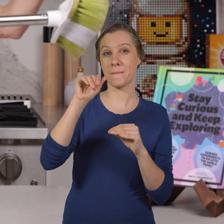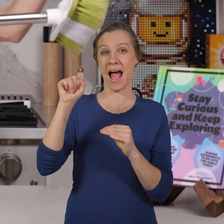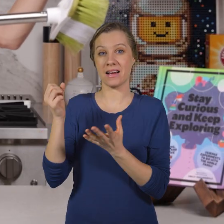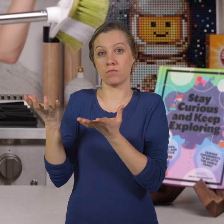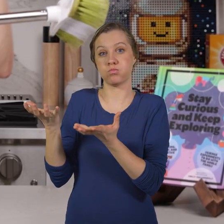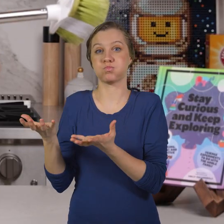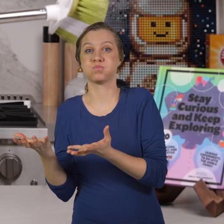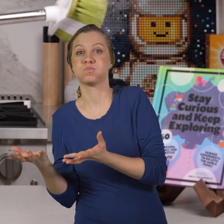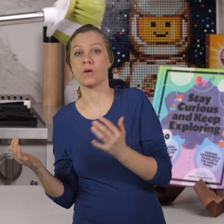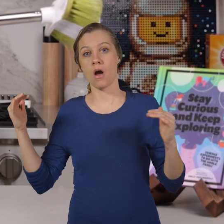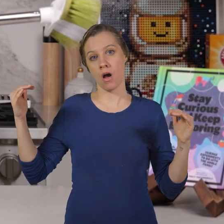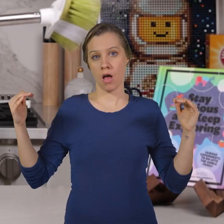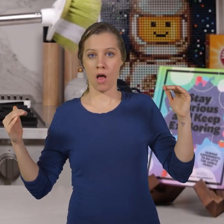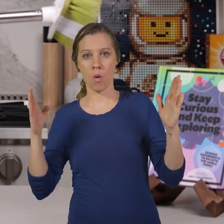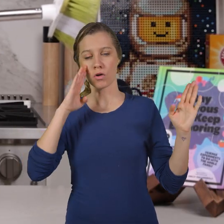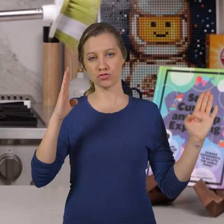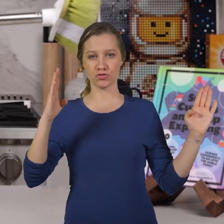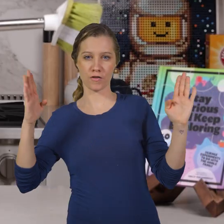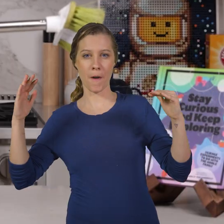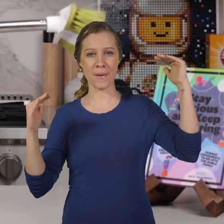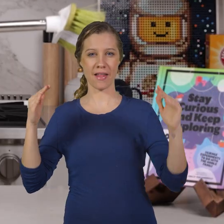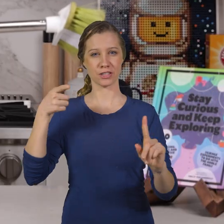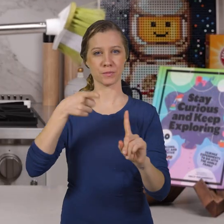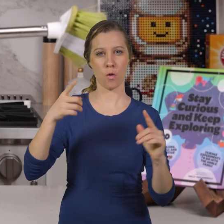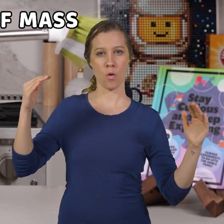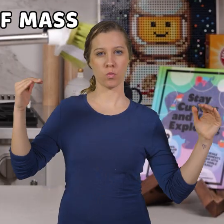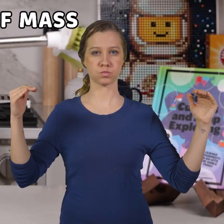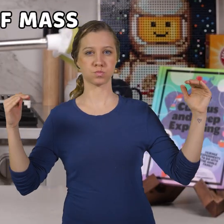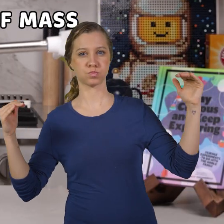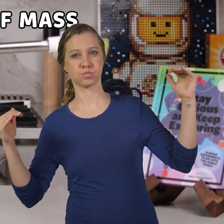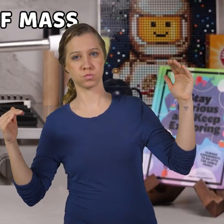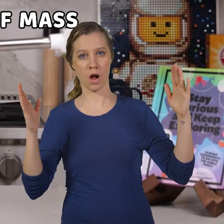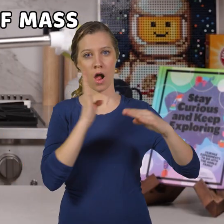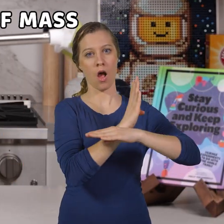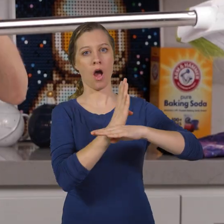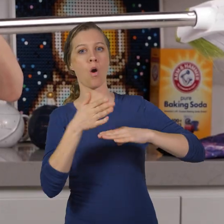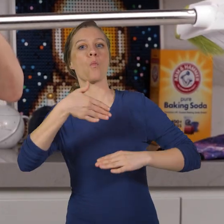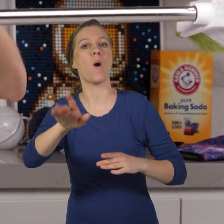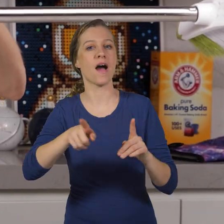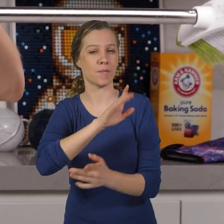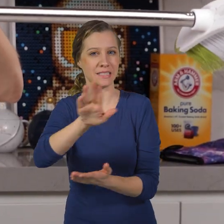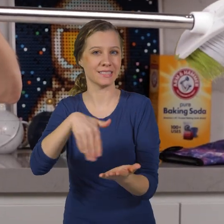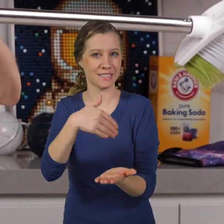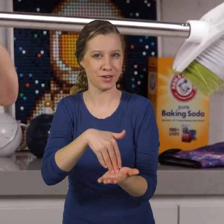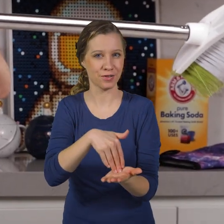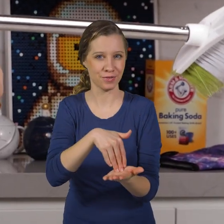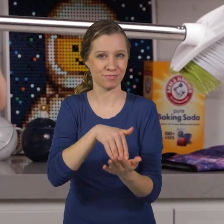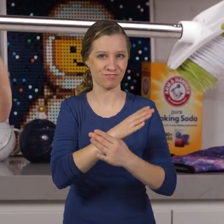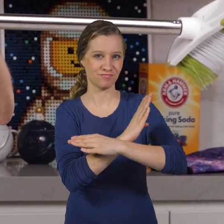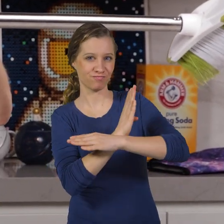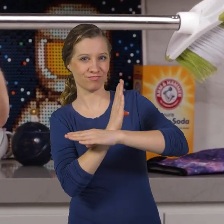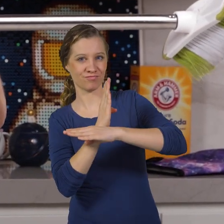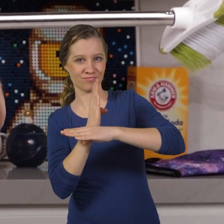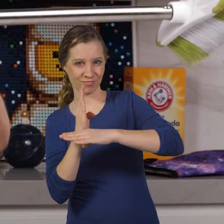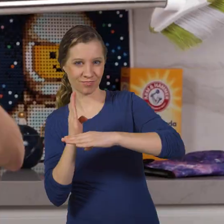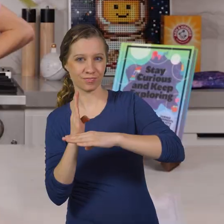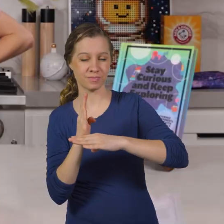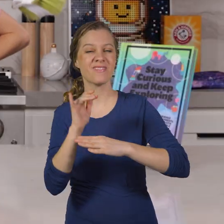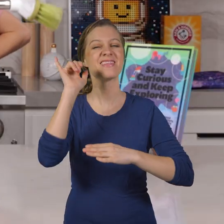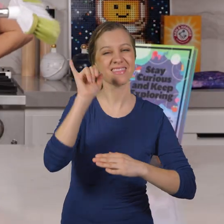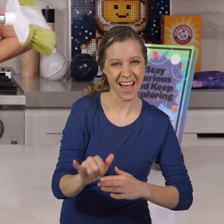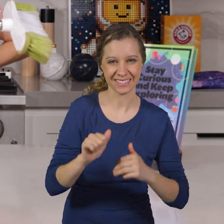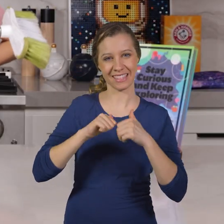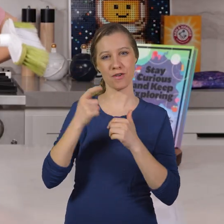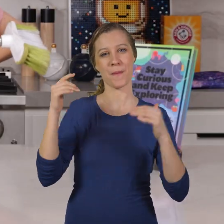more mass on this side, that's gonna shift your balancing point, your center of mass, over here, away from your center.